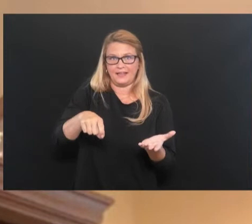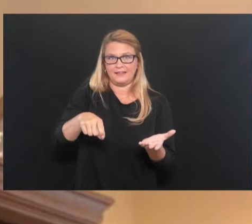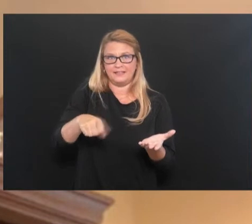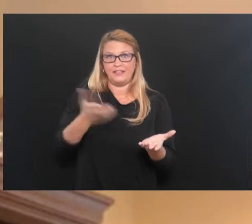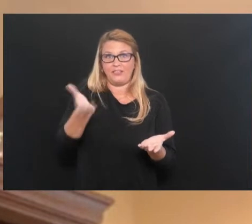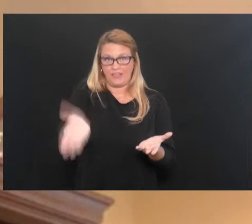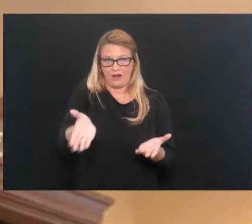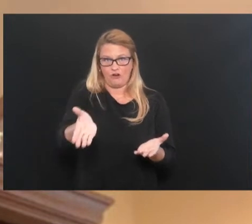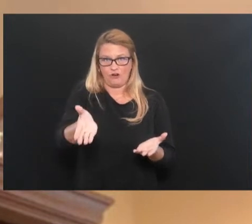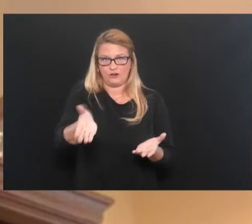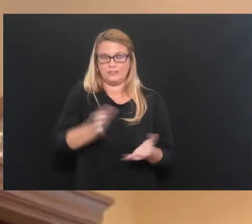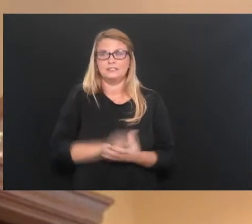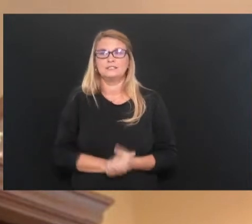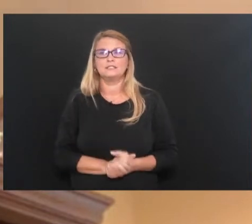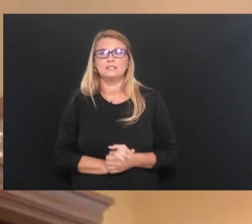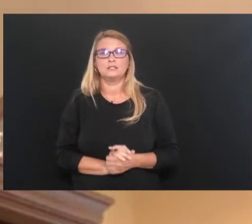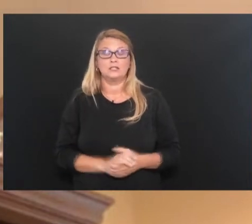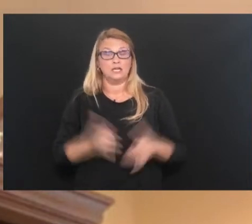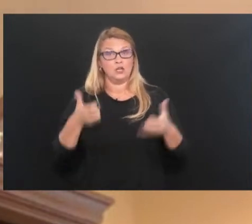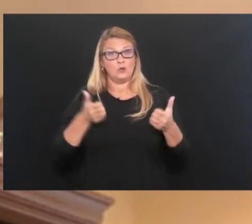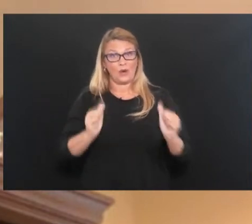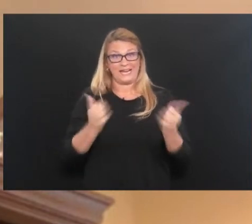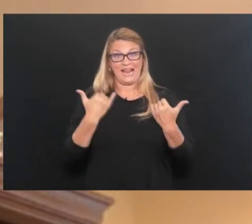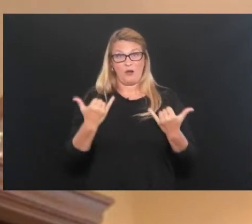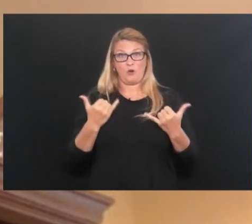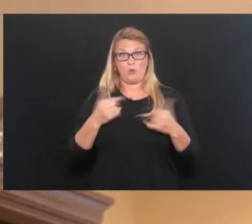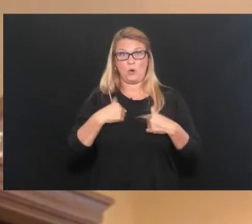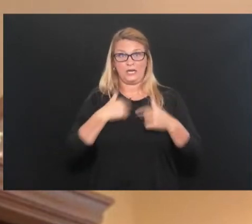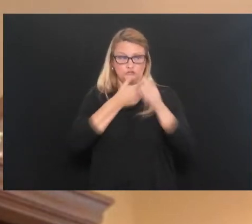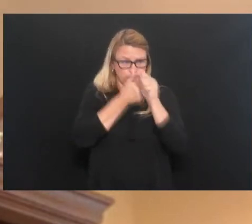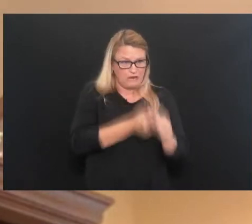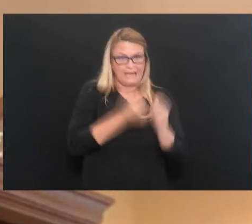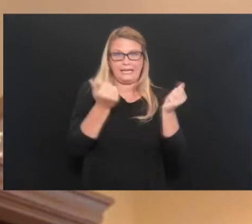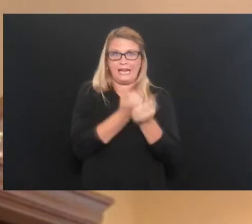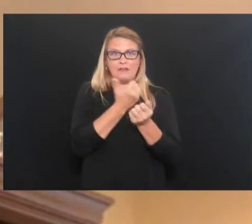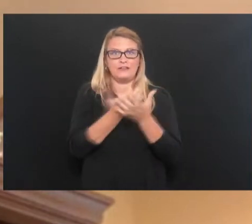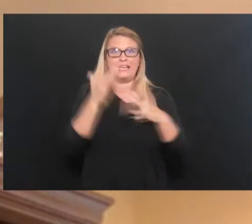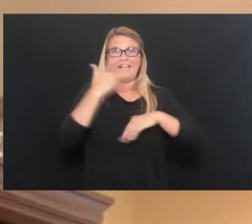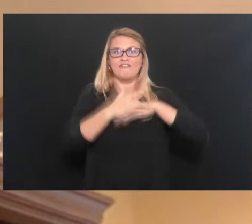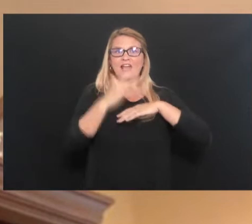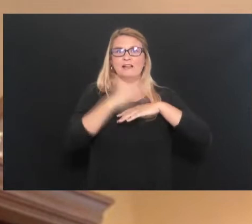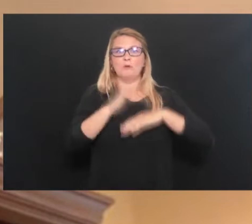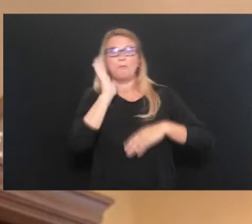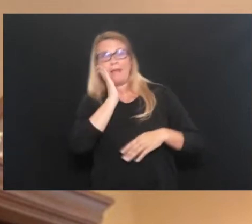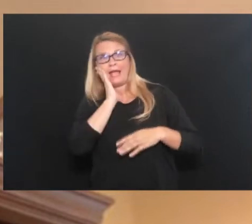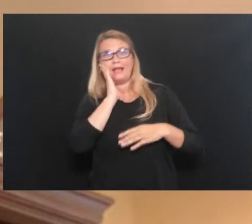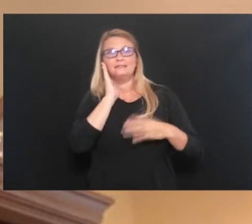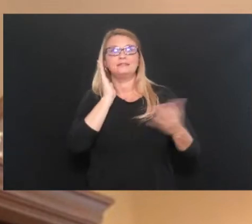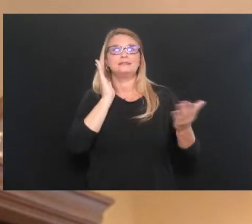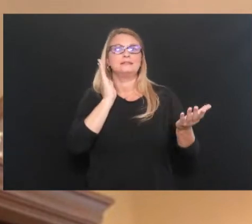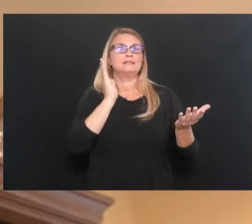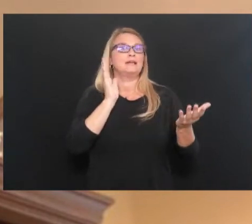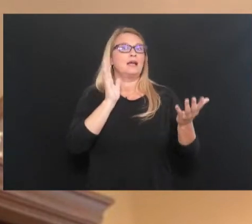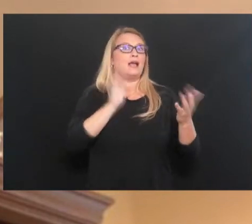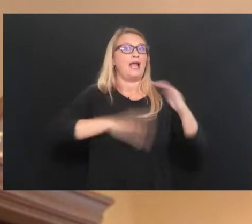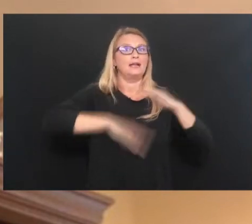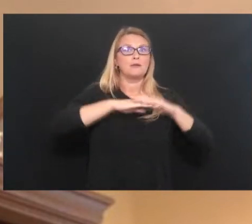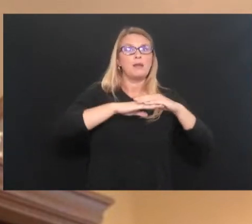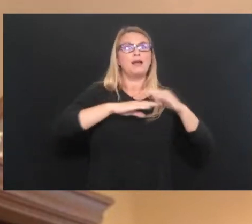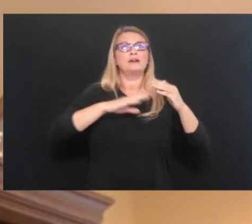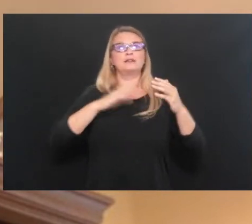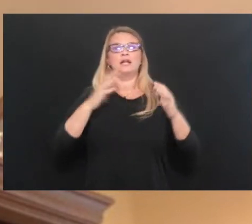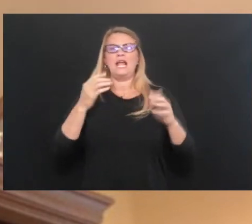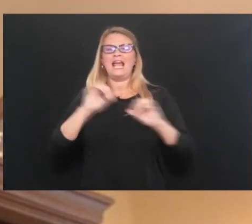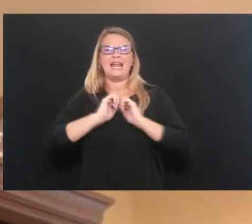earlier. So we are tracking every day available bed capacity and have the ability to turn